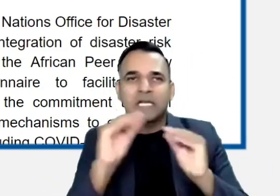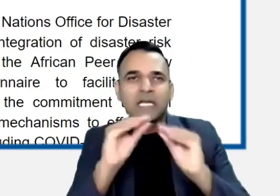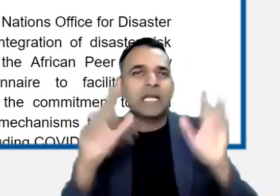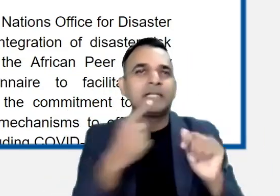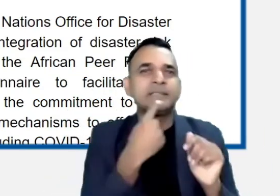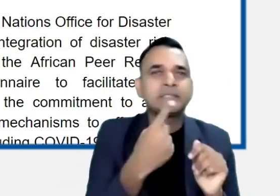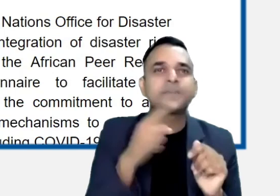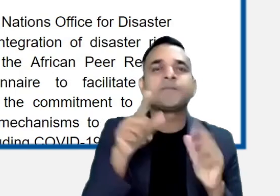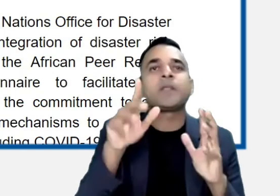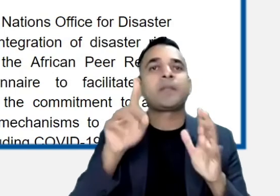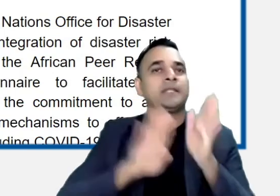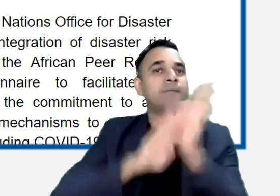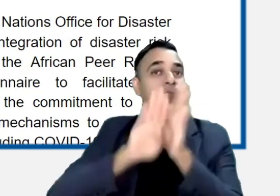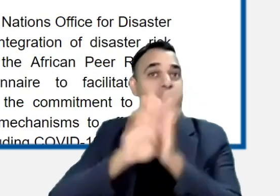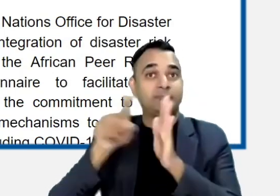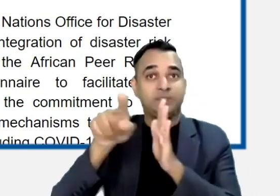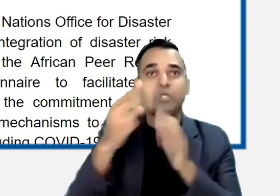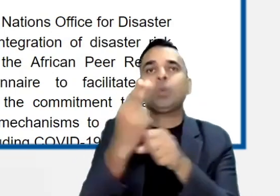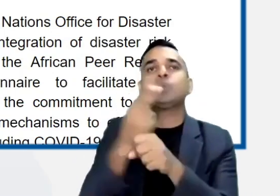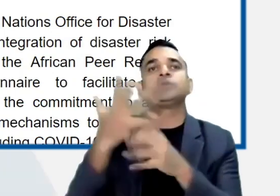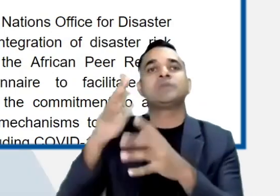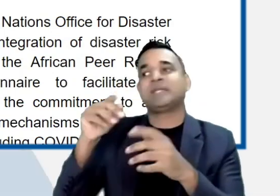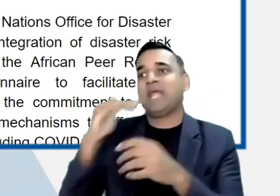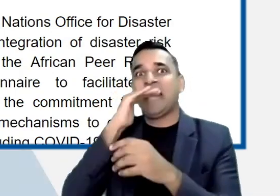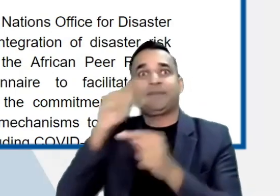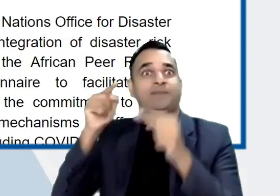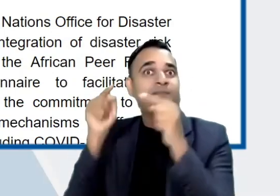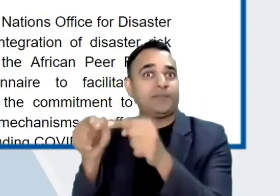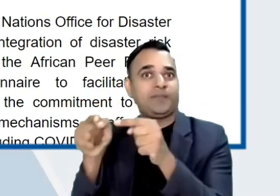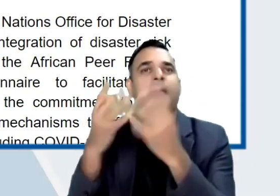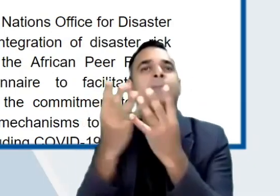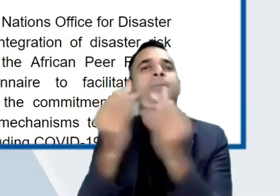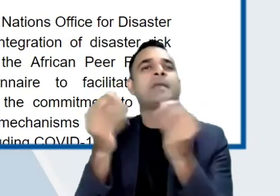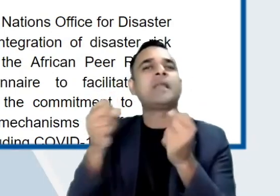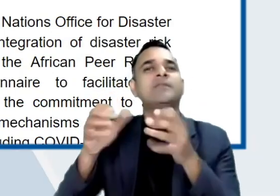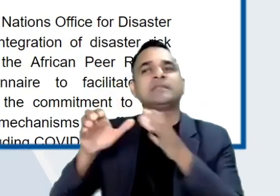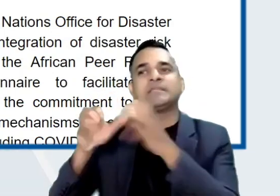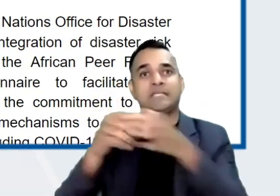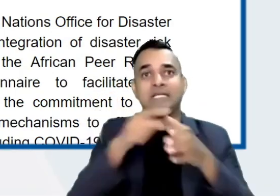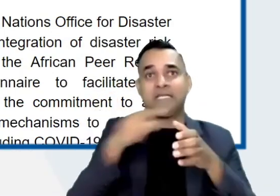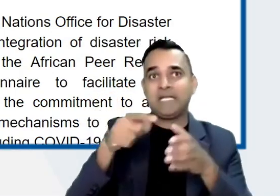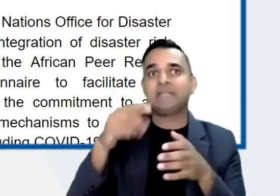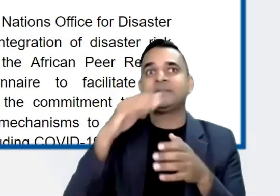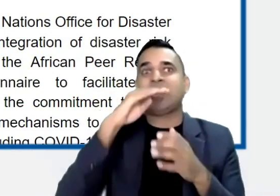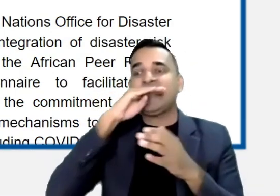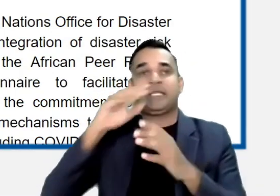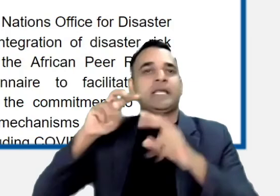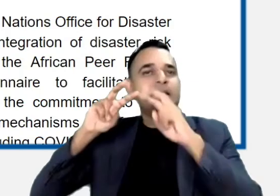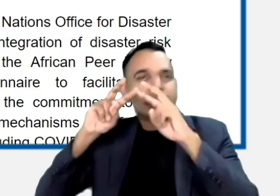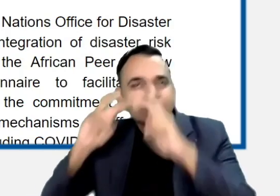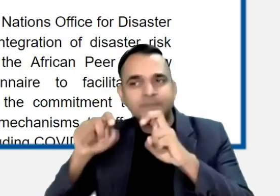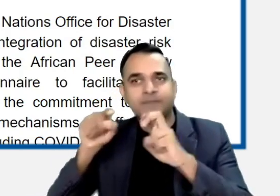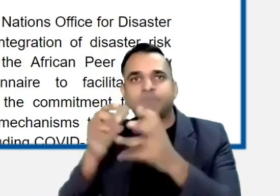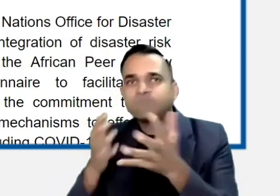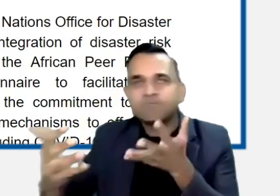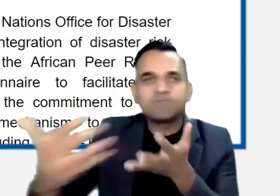income, age, gender, disability, and the geographical location, as well as putting in place a mechanism for the